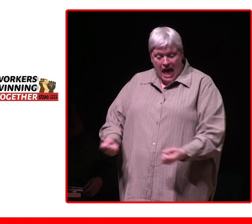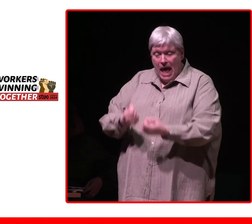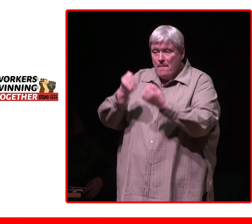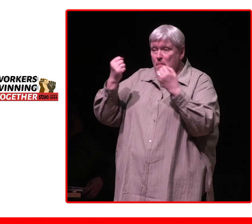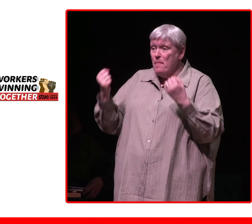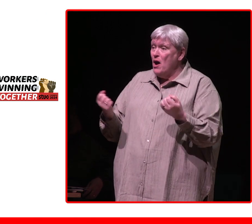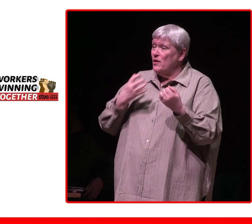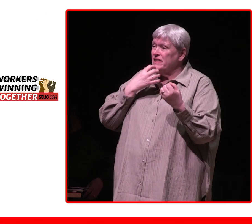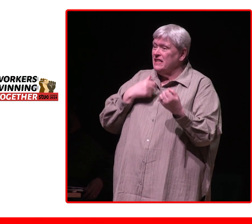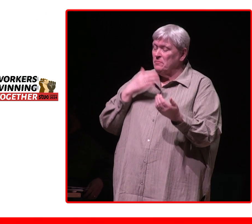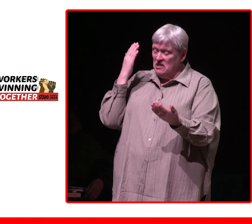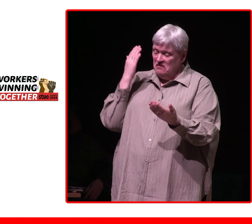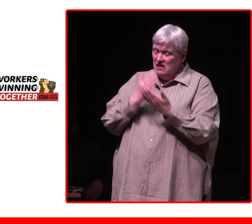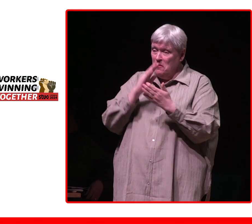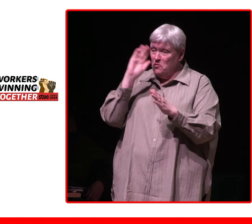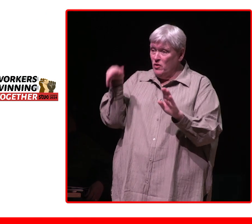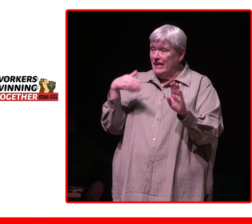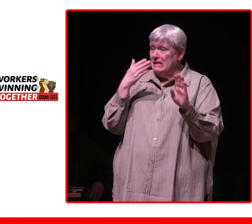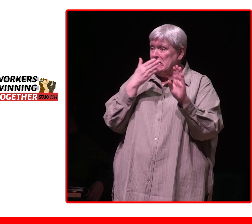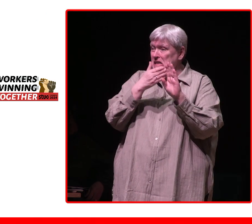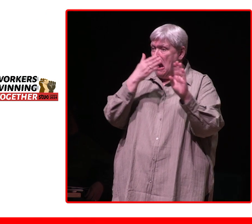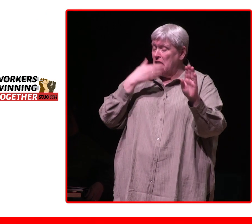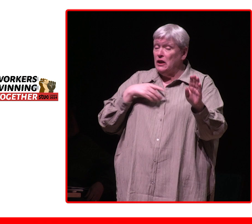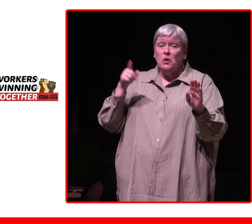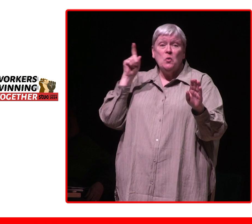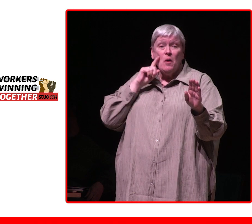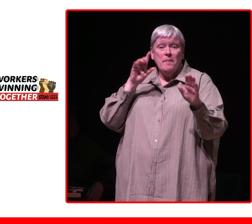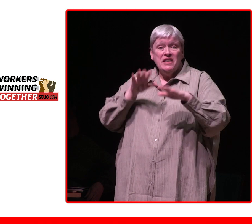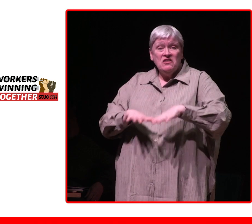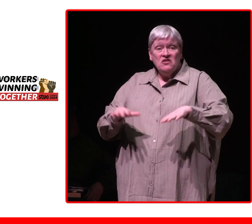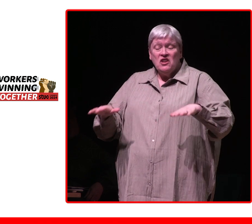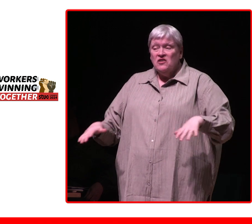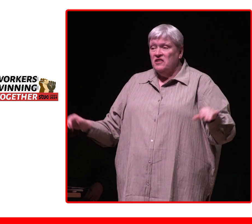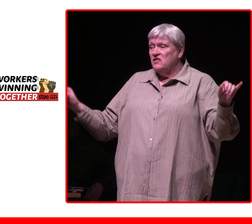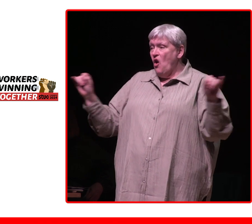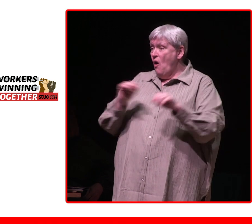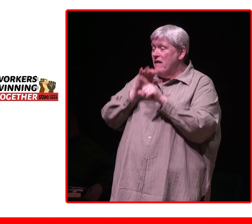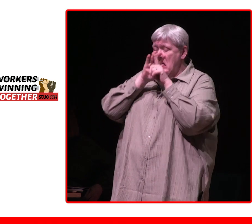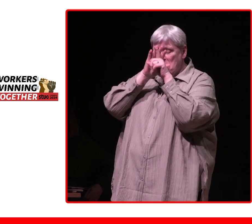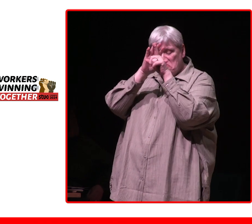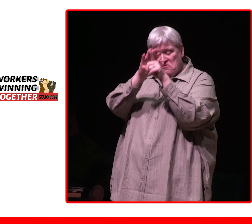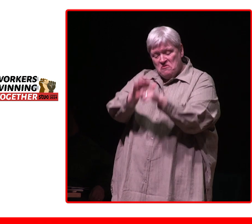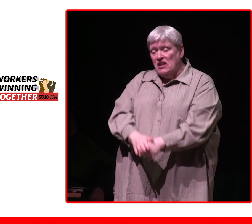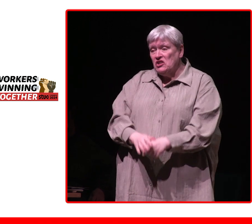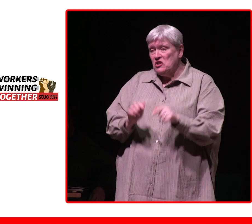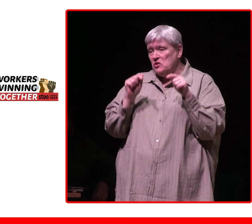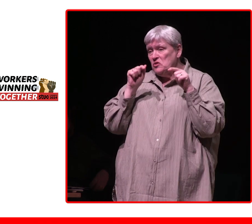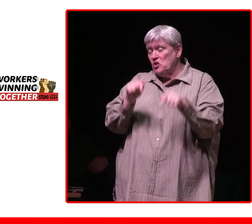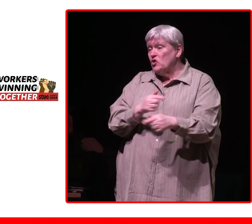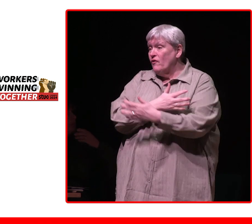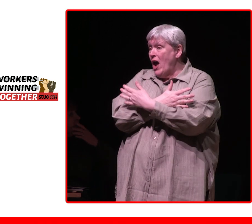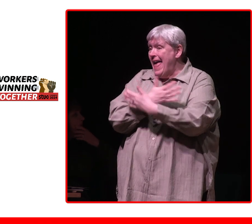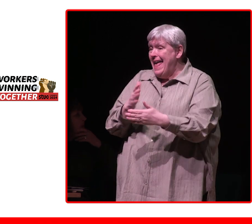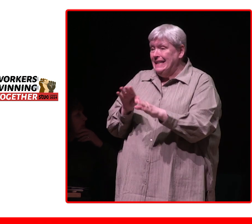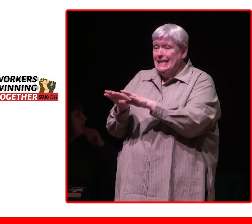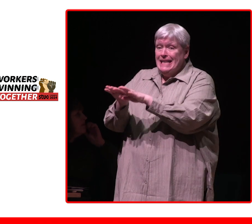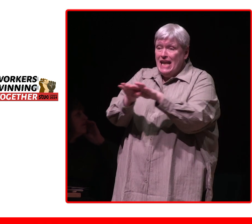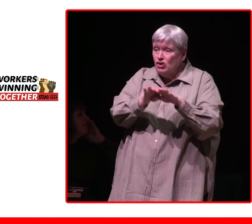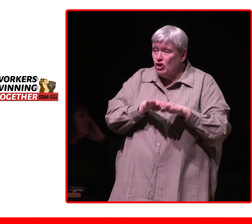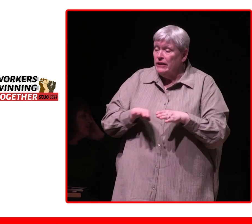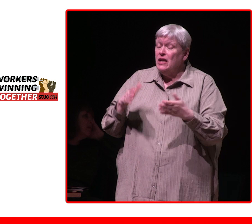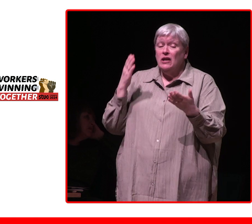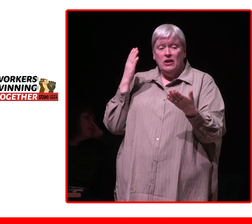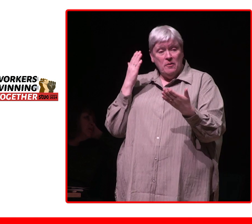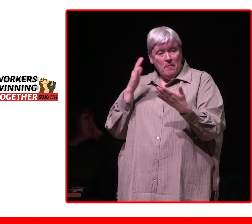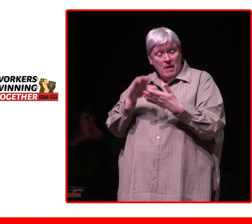deliberately target women and children, the most hideous form of oppression and torture for any nation. And all because